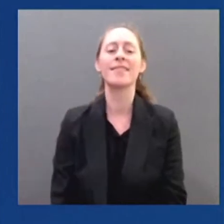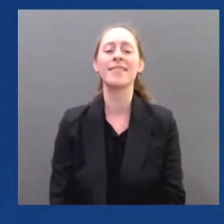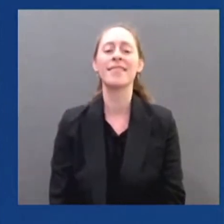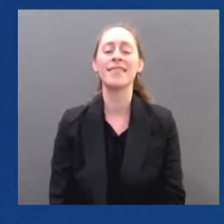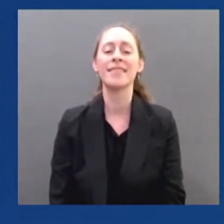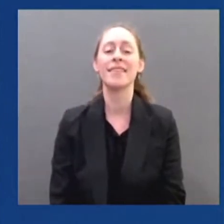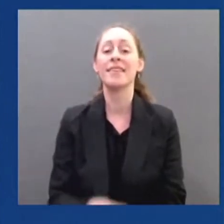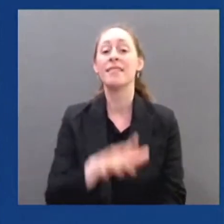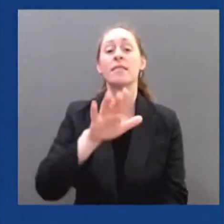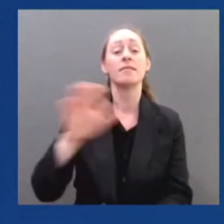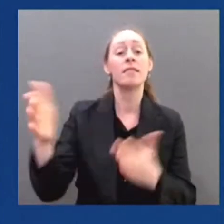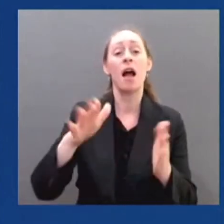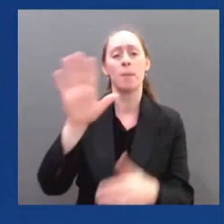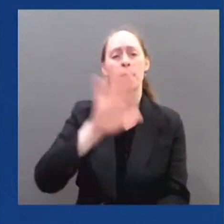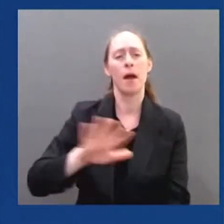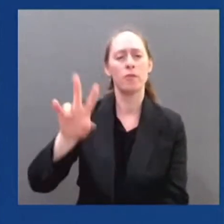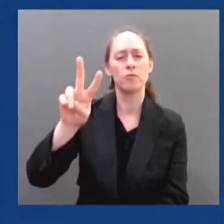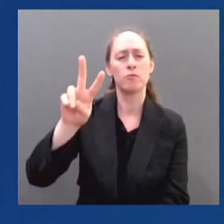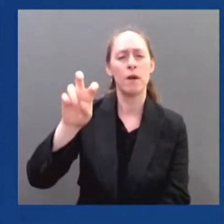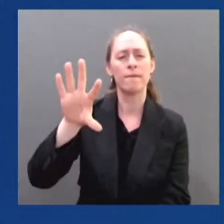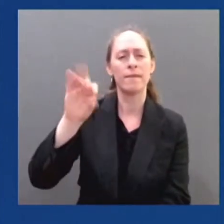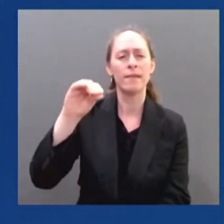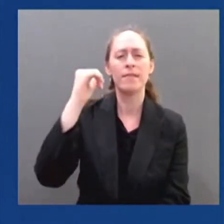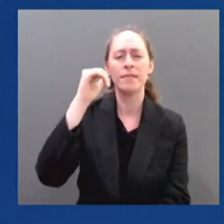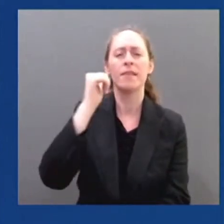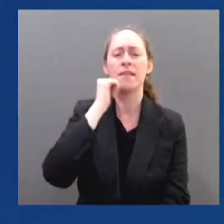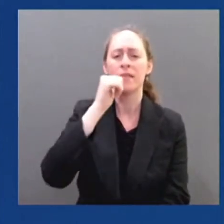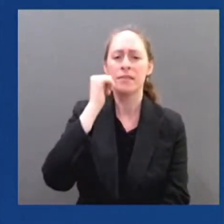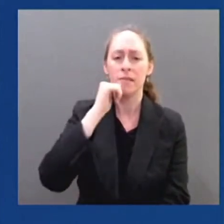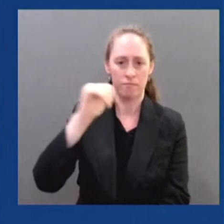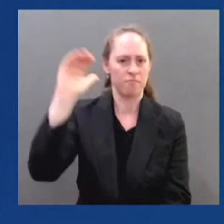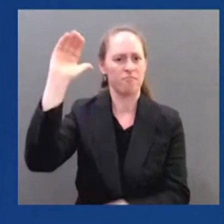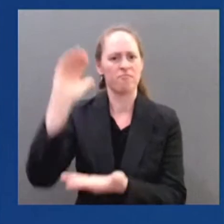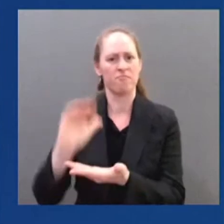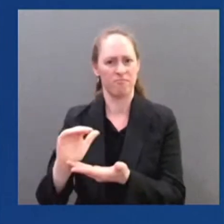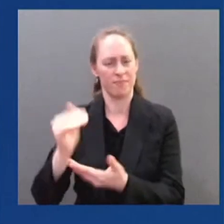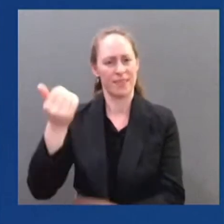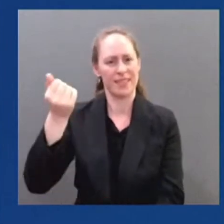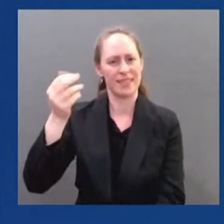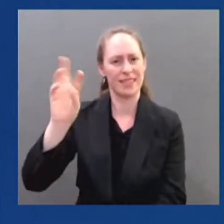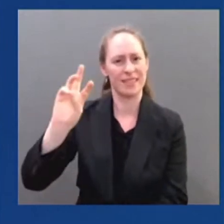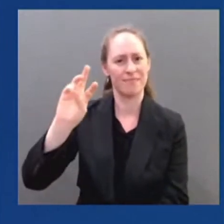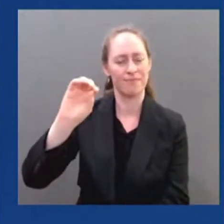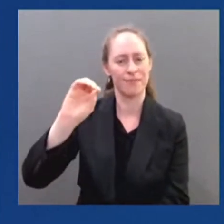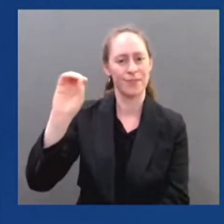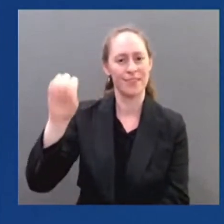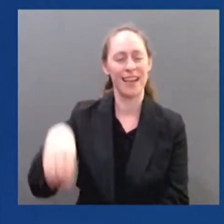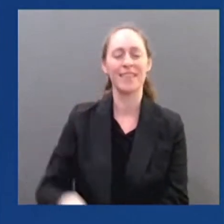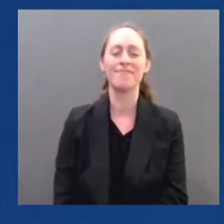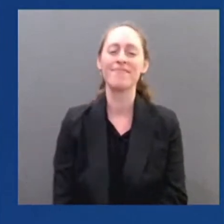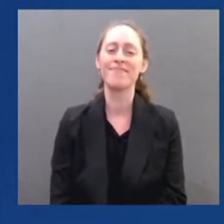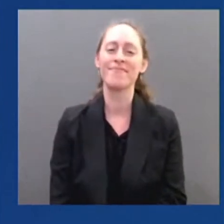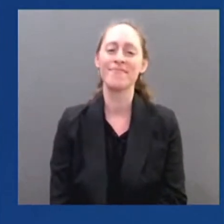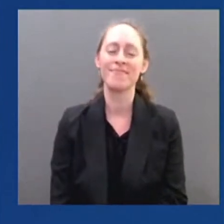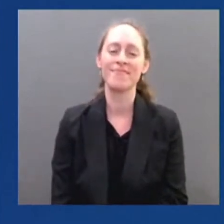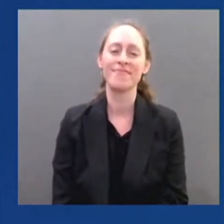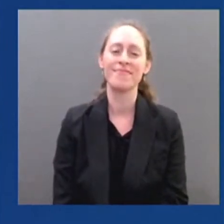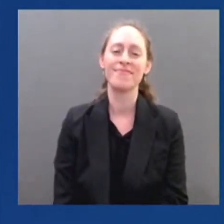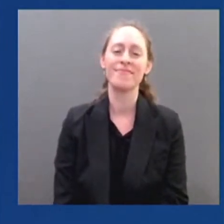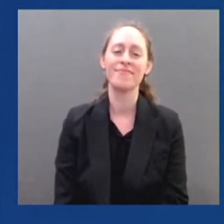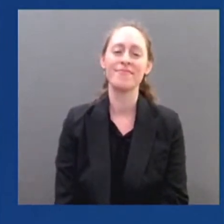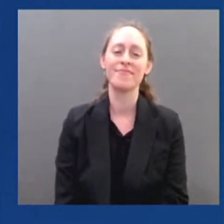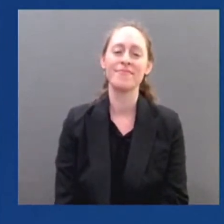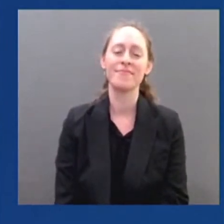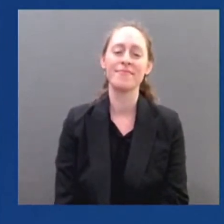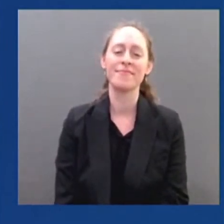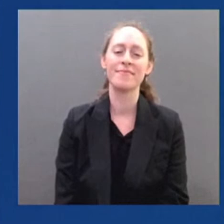about 16% over the prior week. CDC does follow COVID-19 community levels, and that allows individuals and communities to